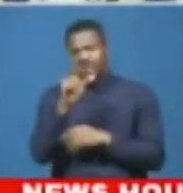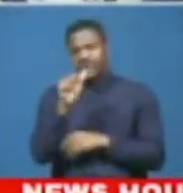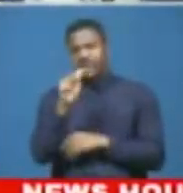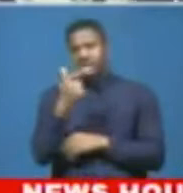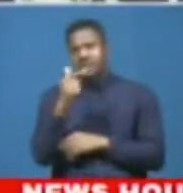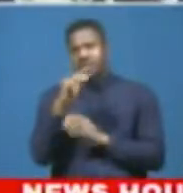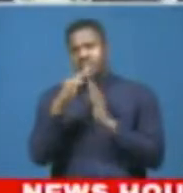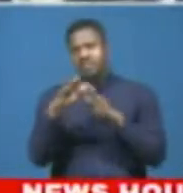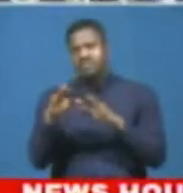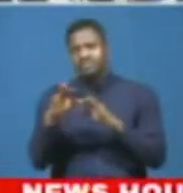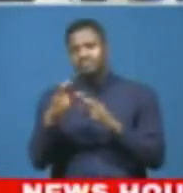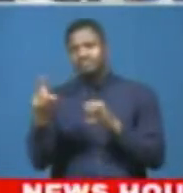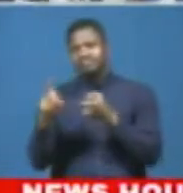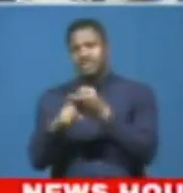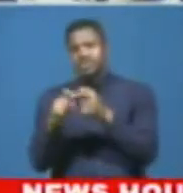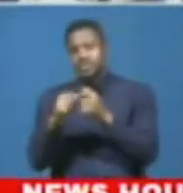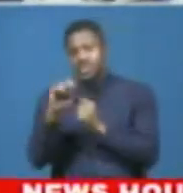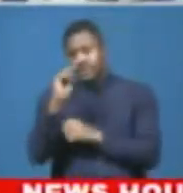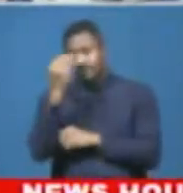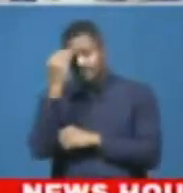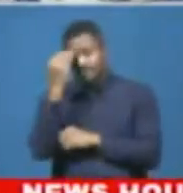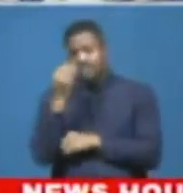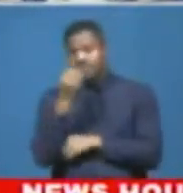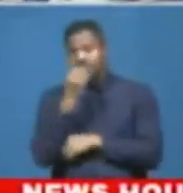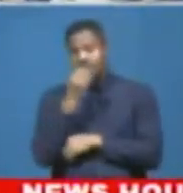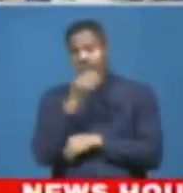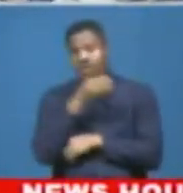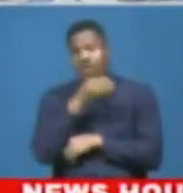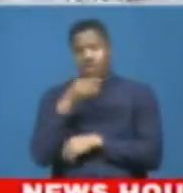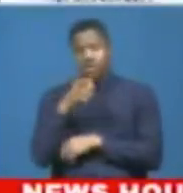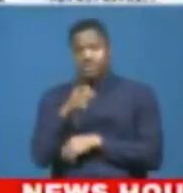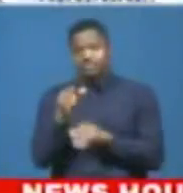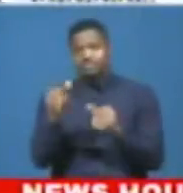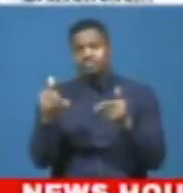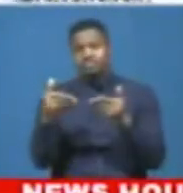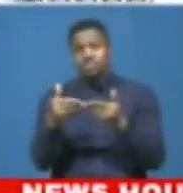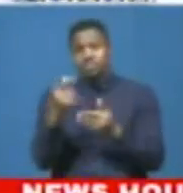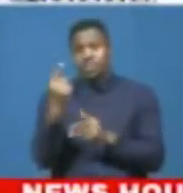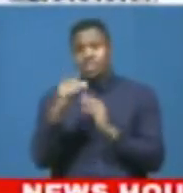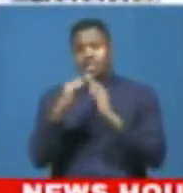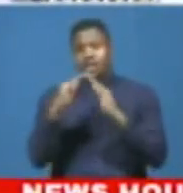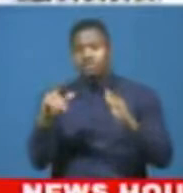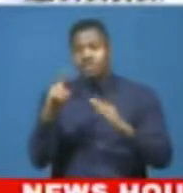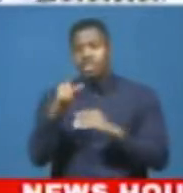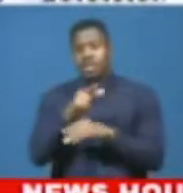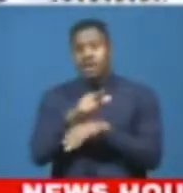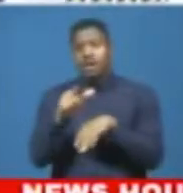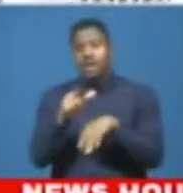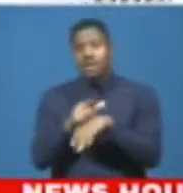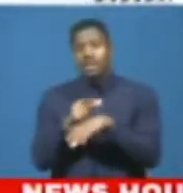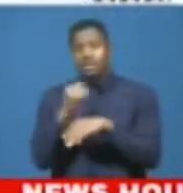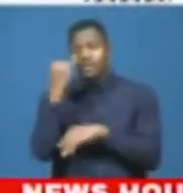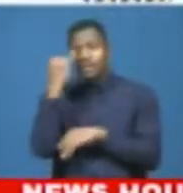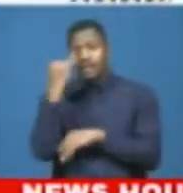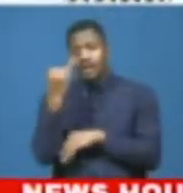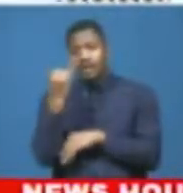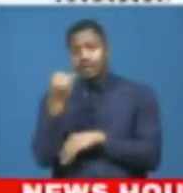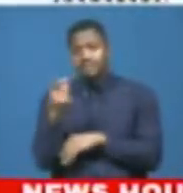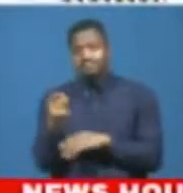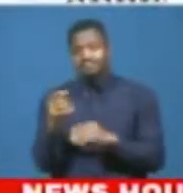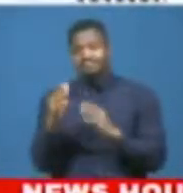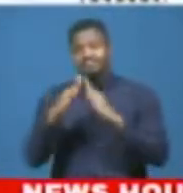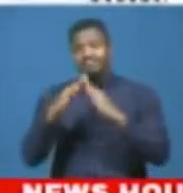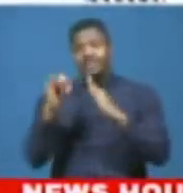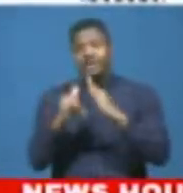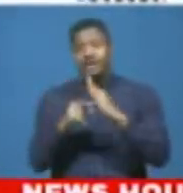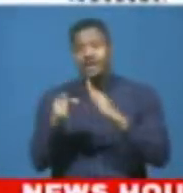to partner with the Ministry of Food and Agriculture to introduce the One House, One Garden initiative. The partial lockdown